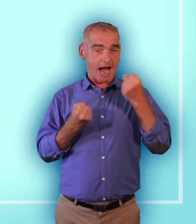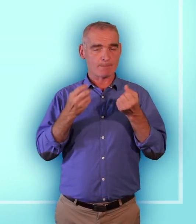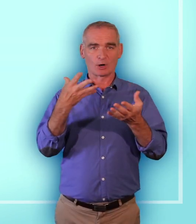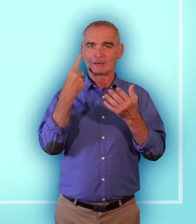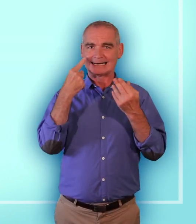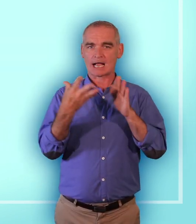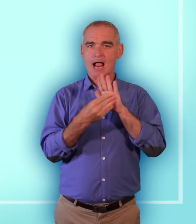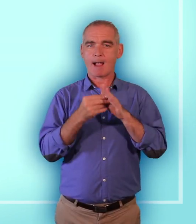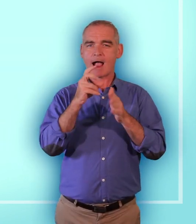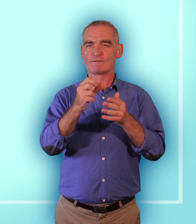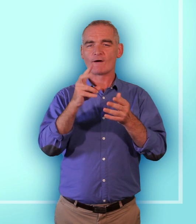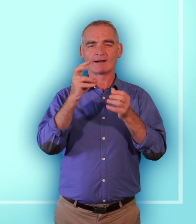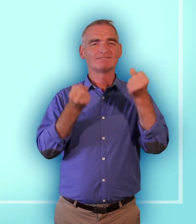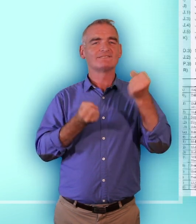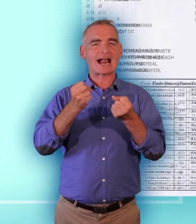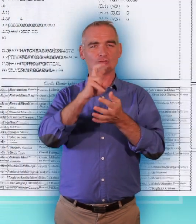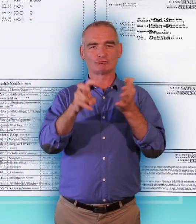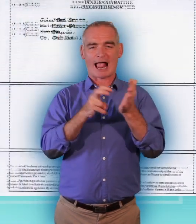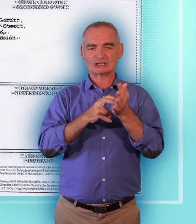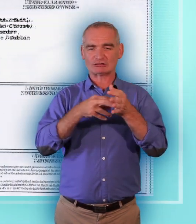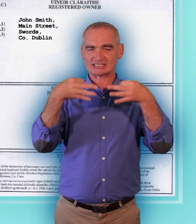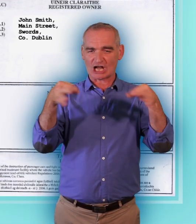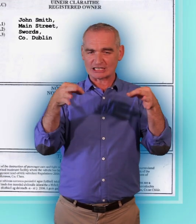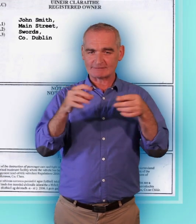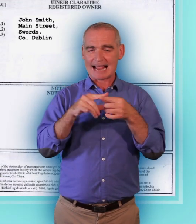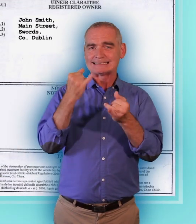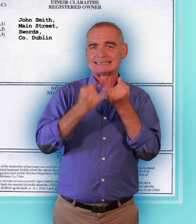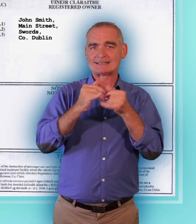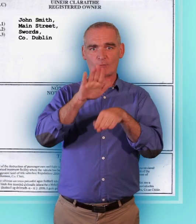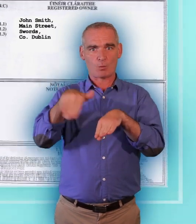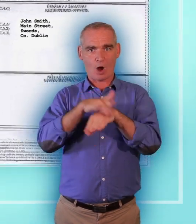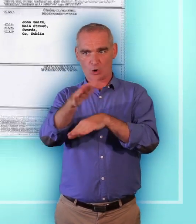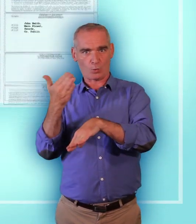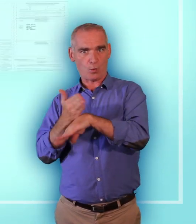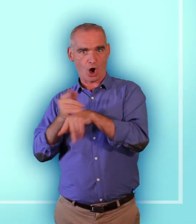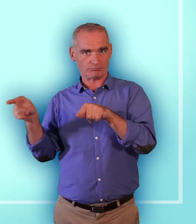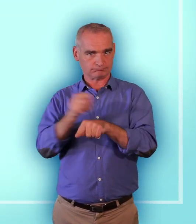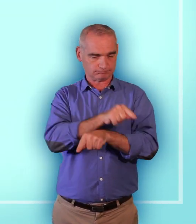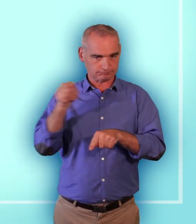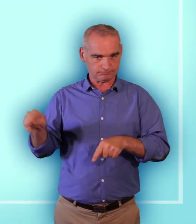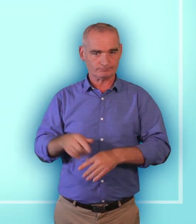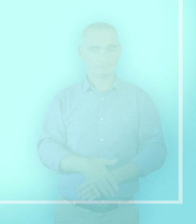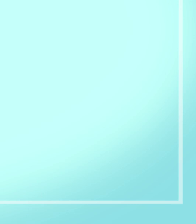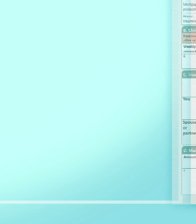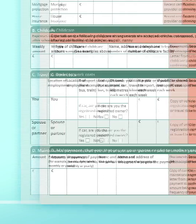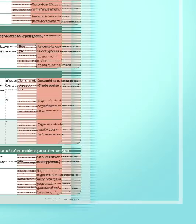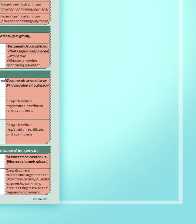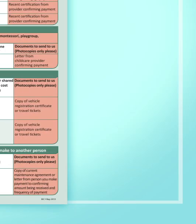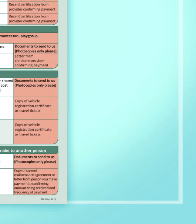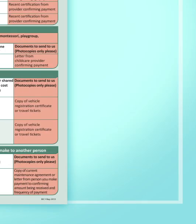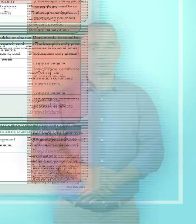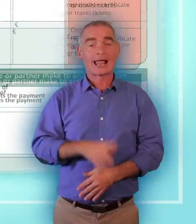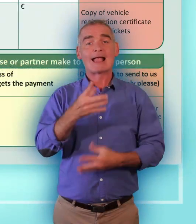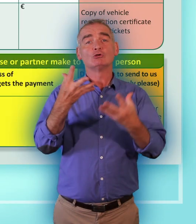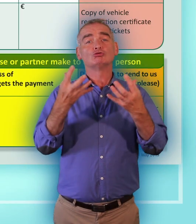If you use your own car, we need a copy of the vehicle registration certificate and details of the location of your employment. If you